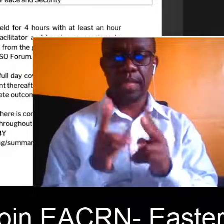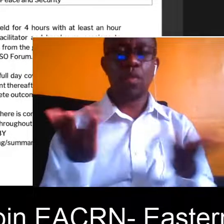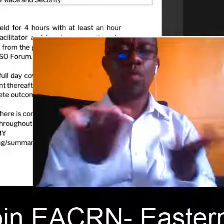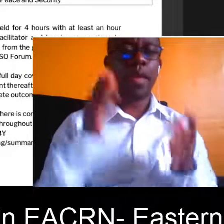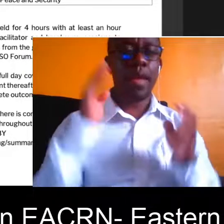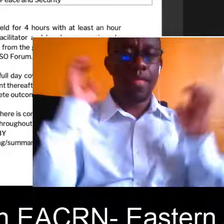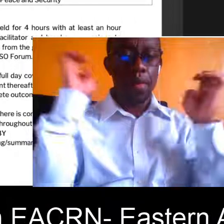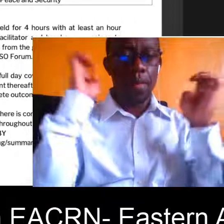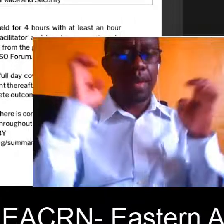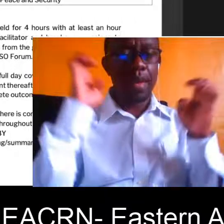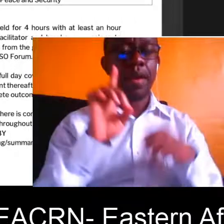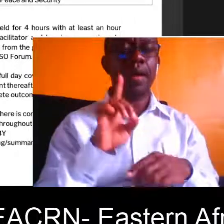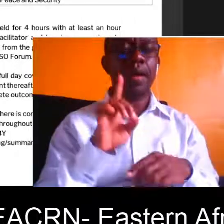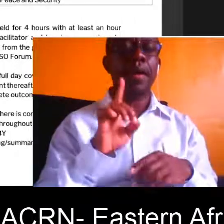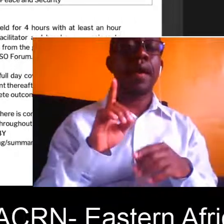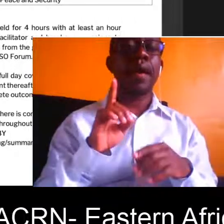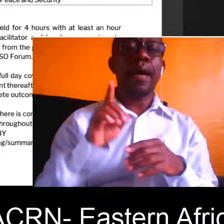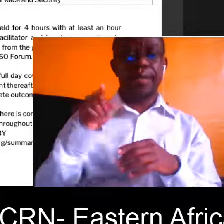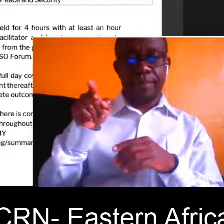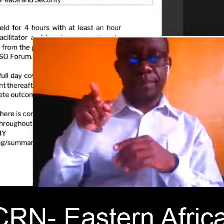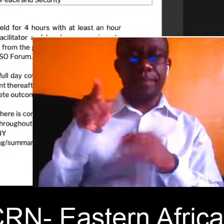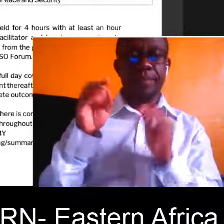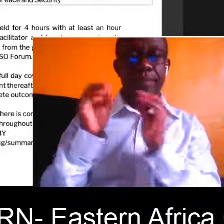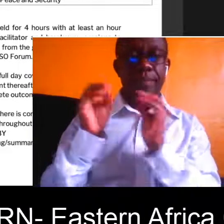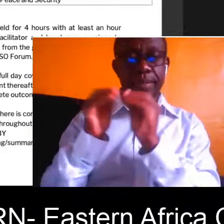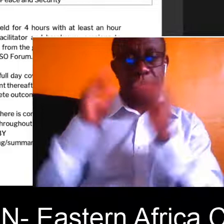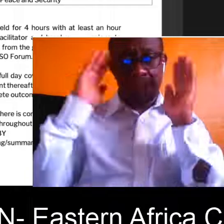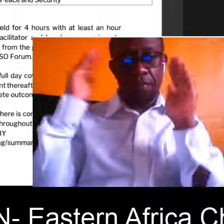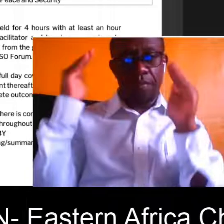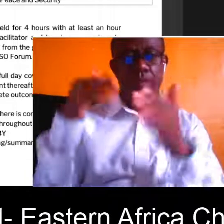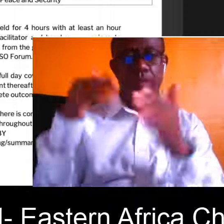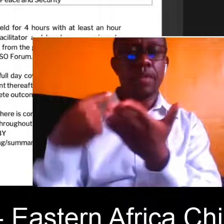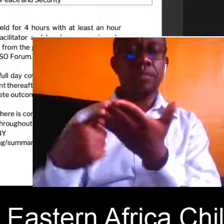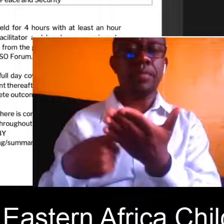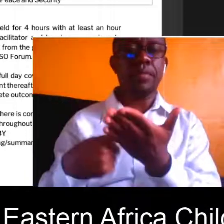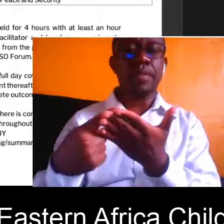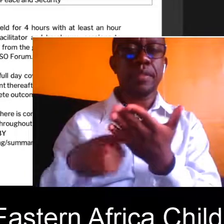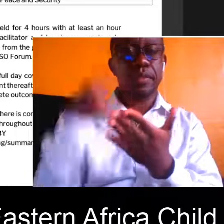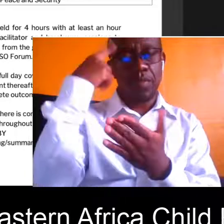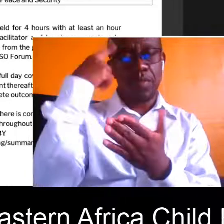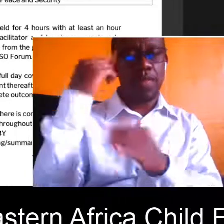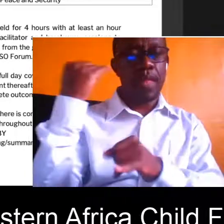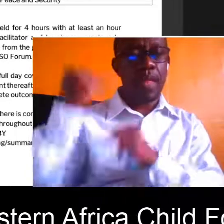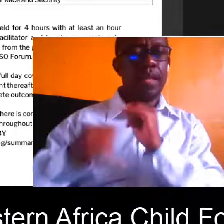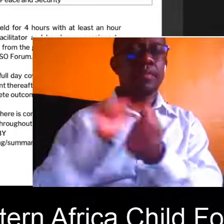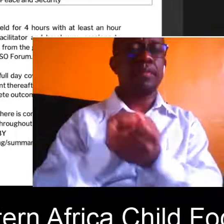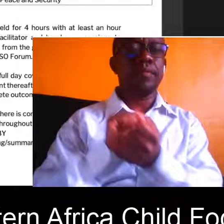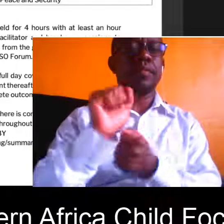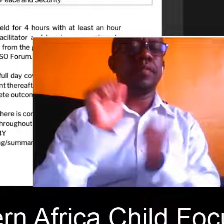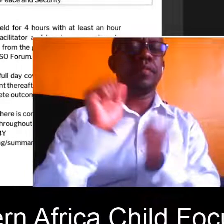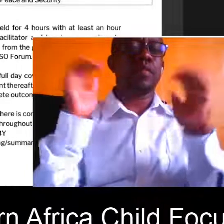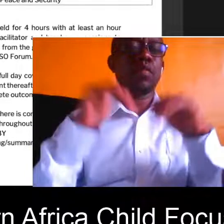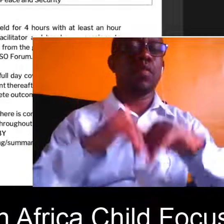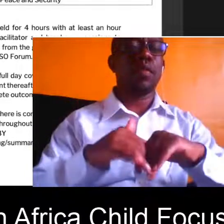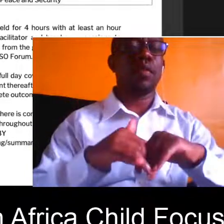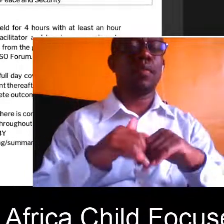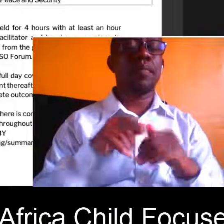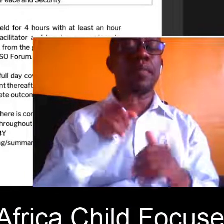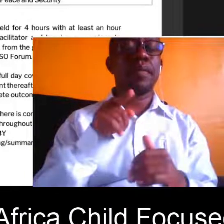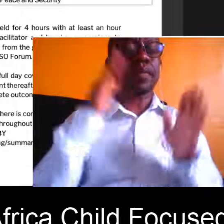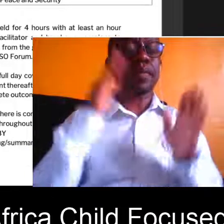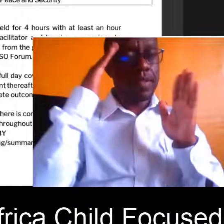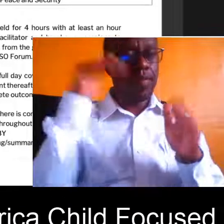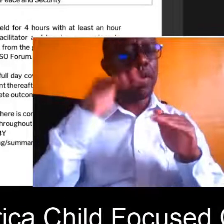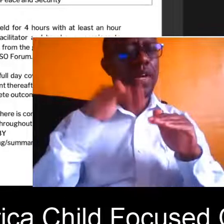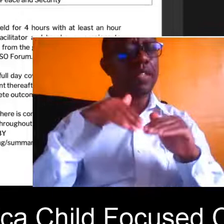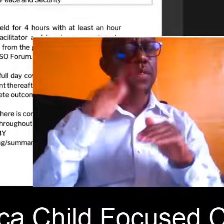the focus, of course, would have been a follow-up of the discussions of the last 15th forum, which essentially focused on the